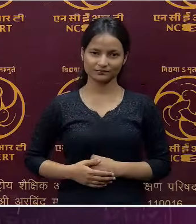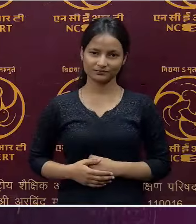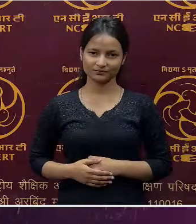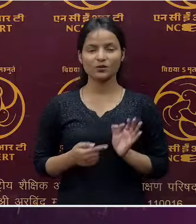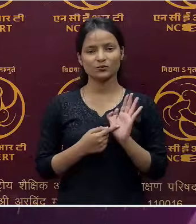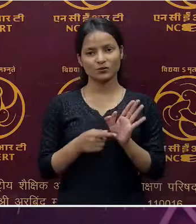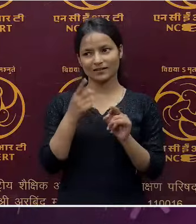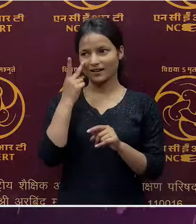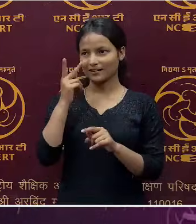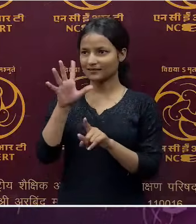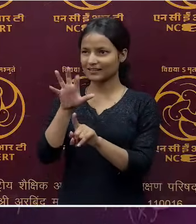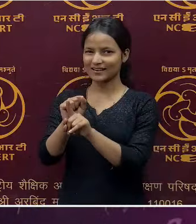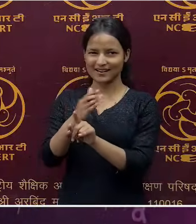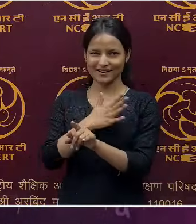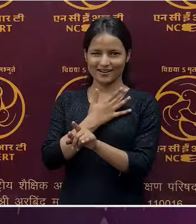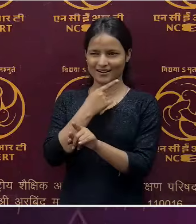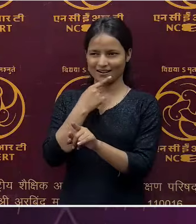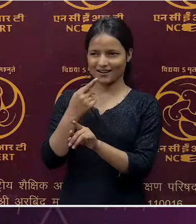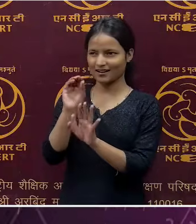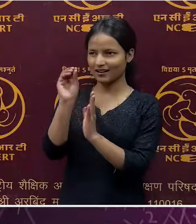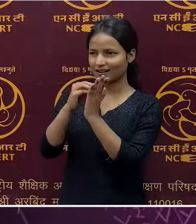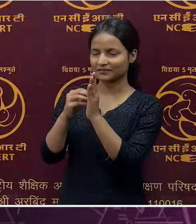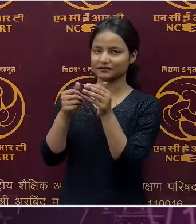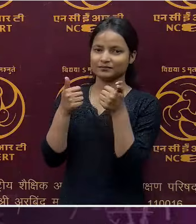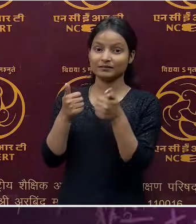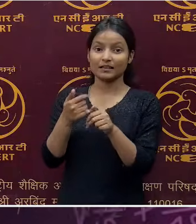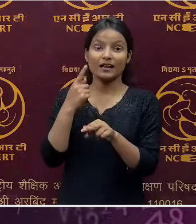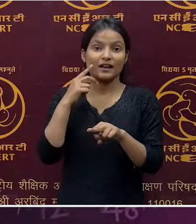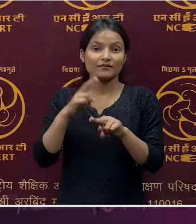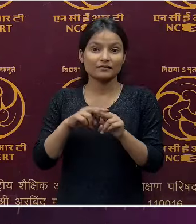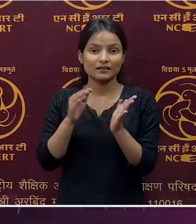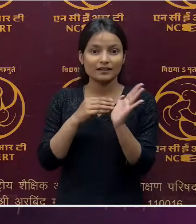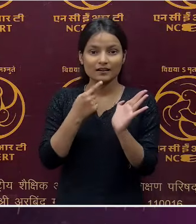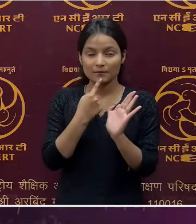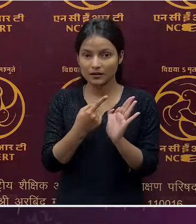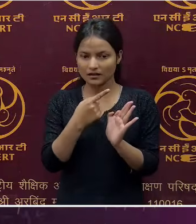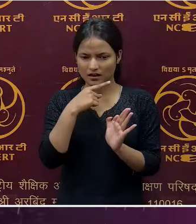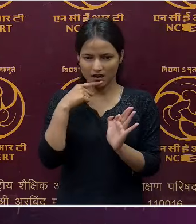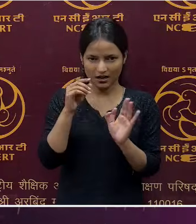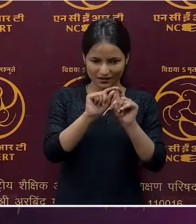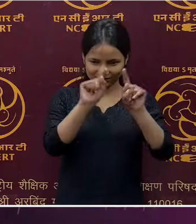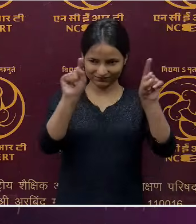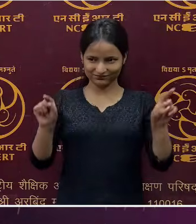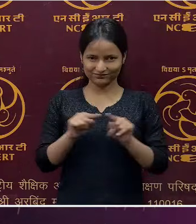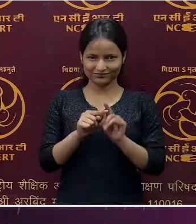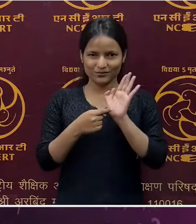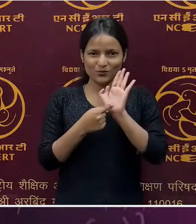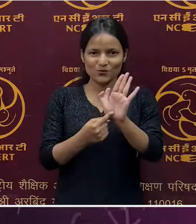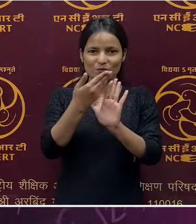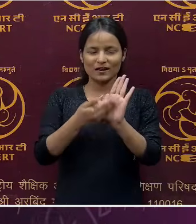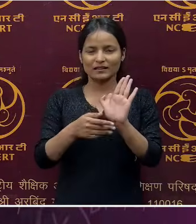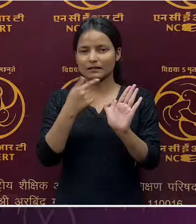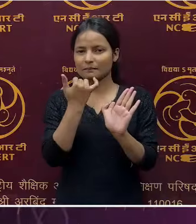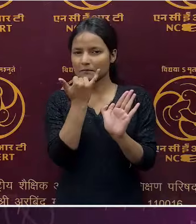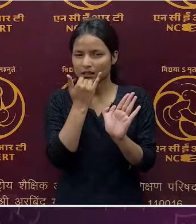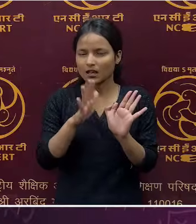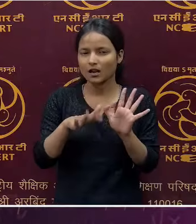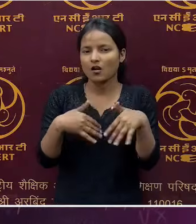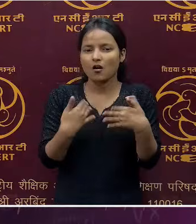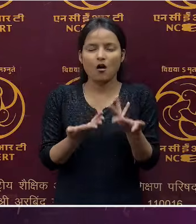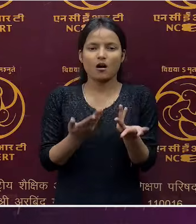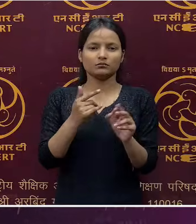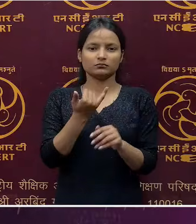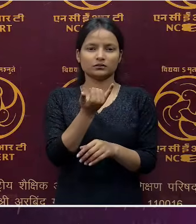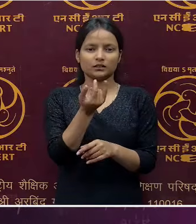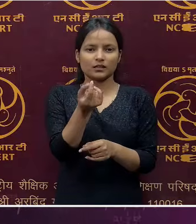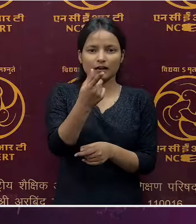answer. And even we are doing something wrong, then also it gives a prompt that you have to provide a hint